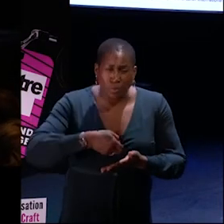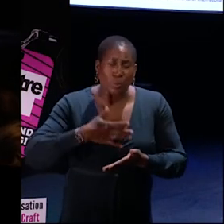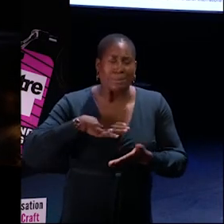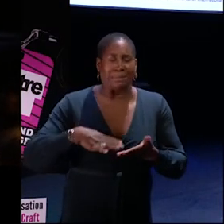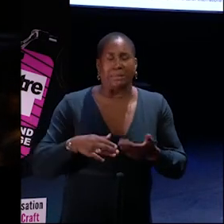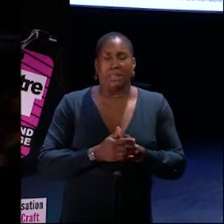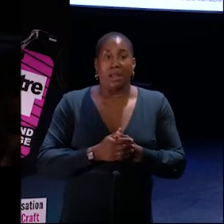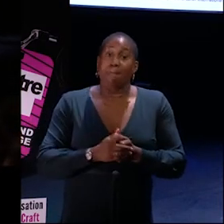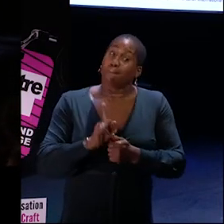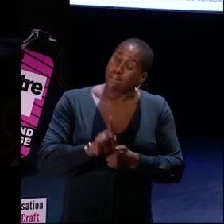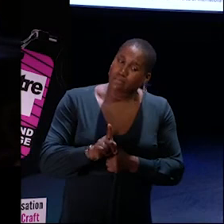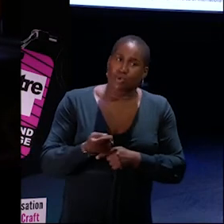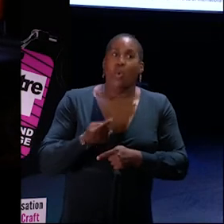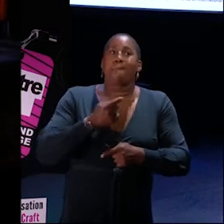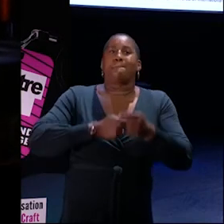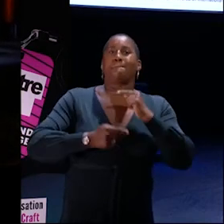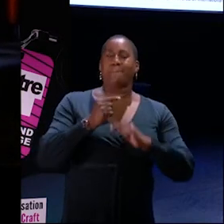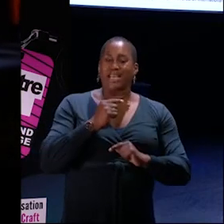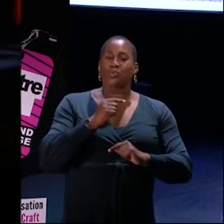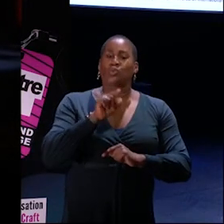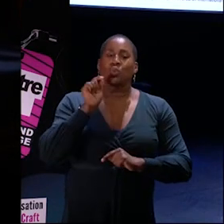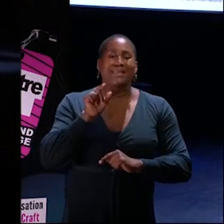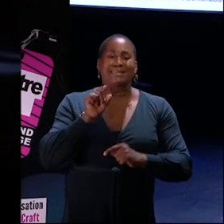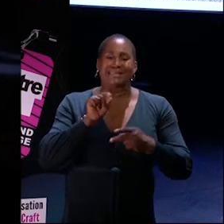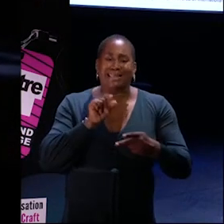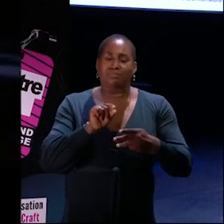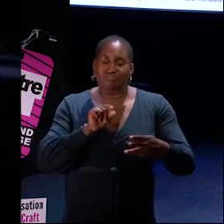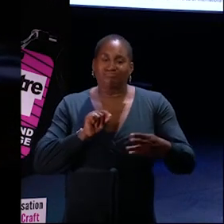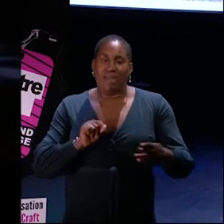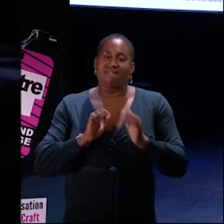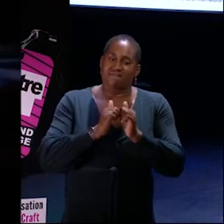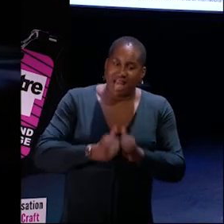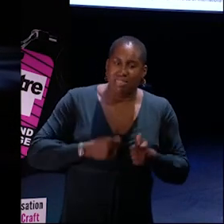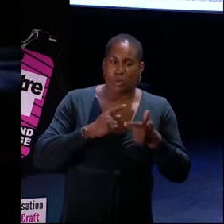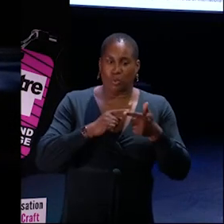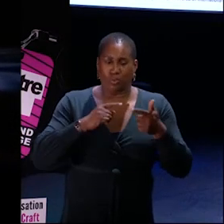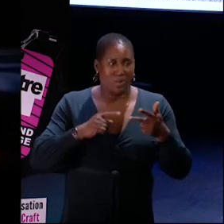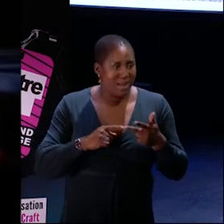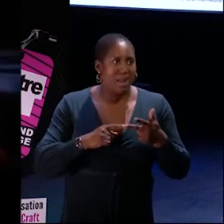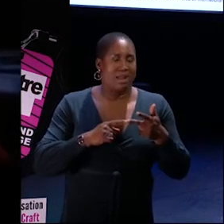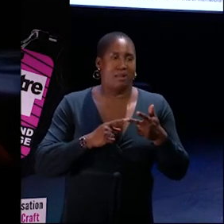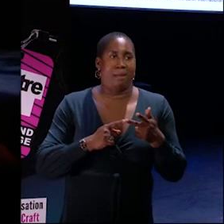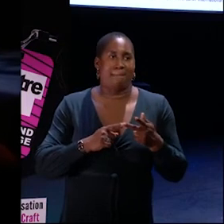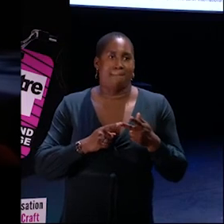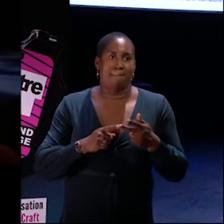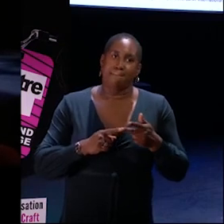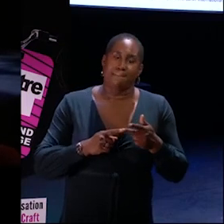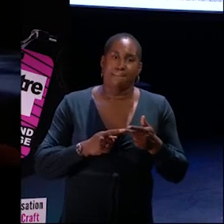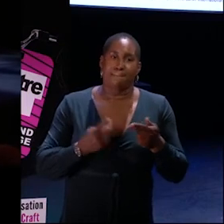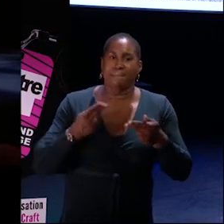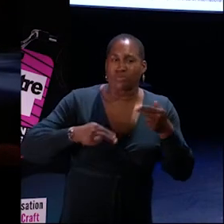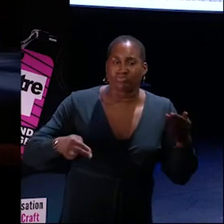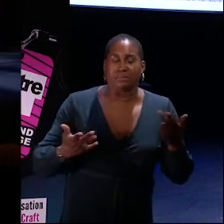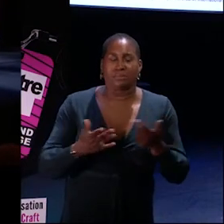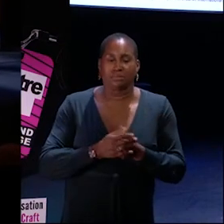I've said, it's about choices and it's about values. And I think it's about goals and boundaries and